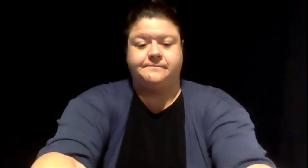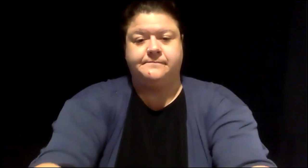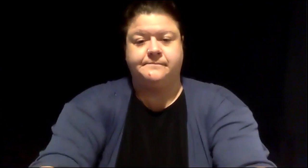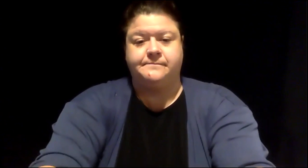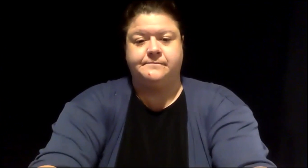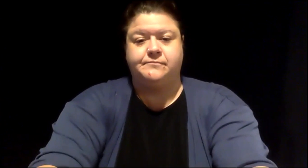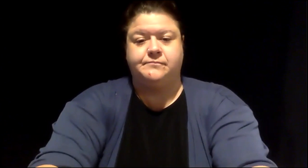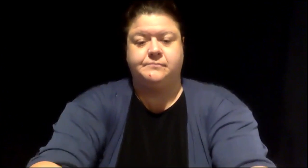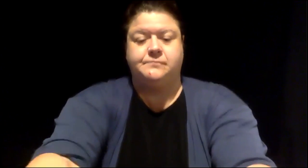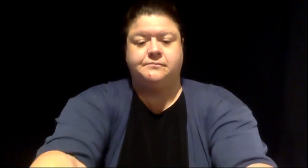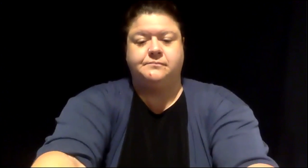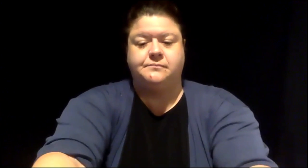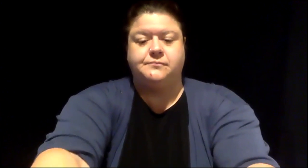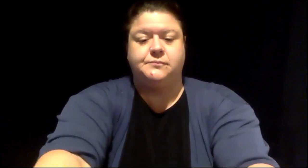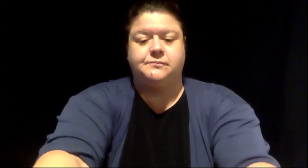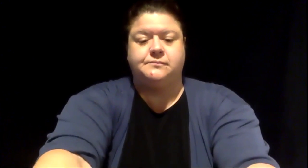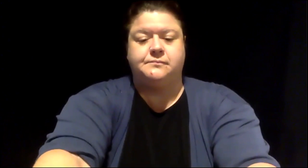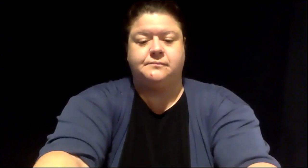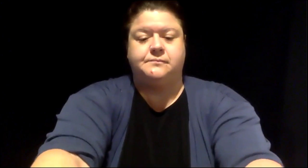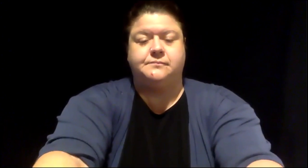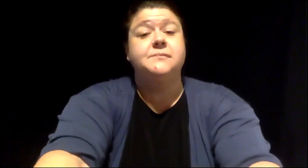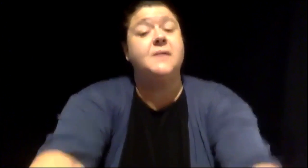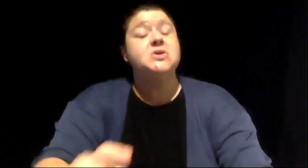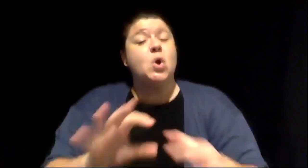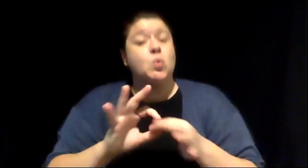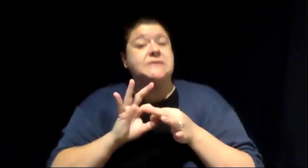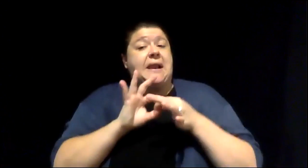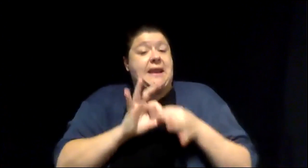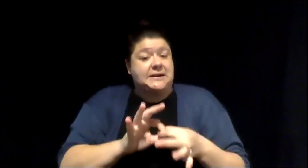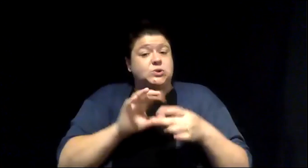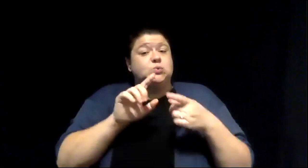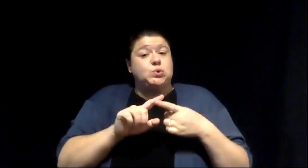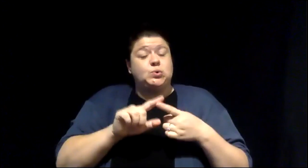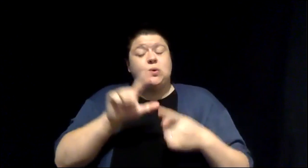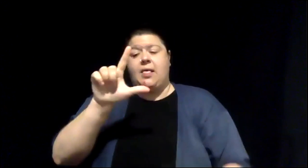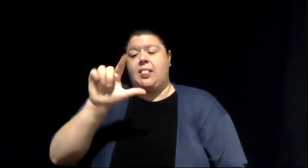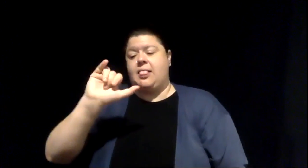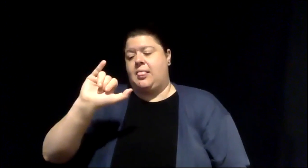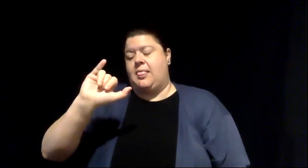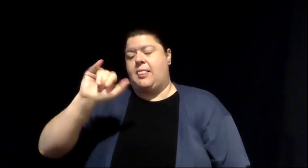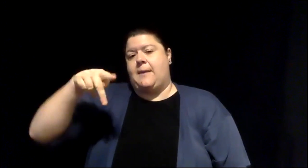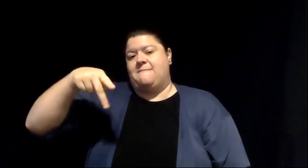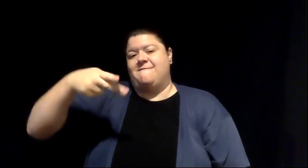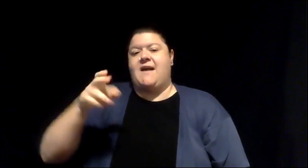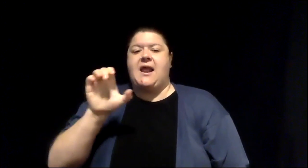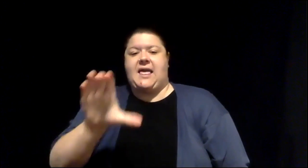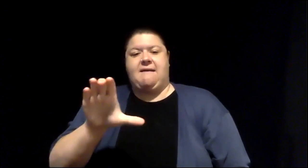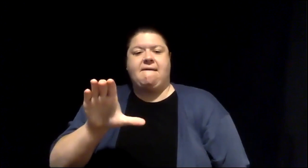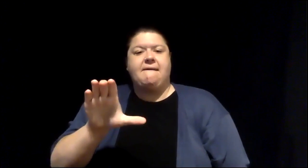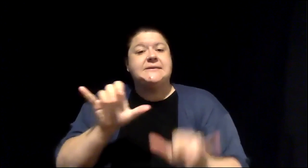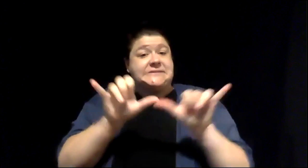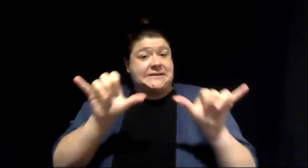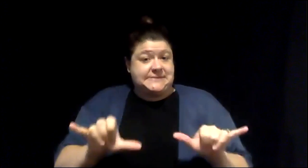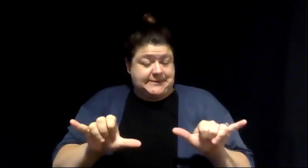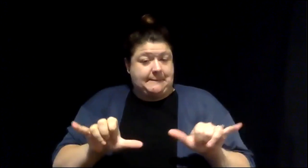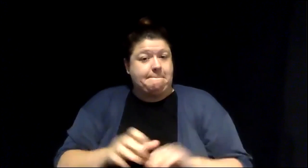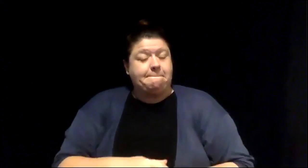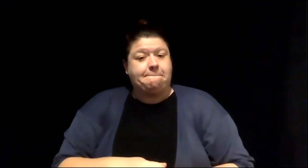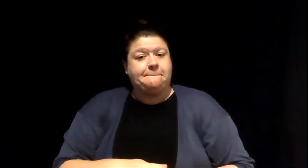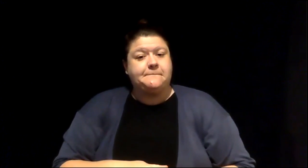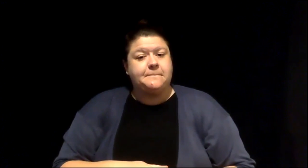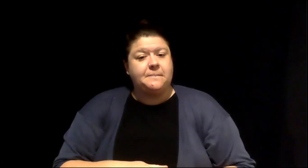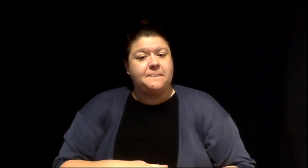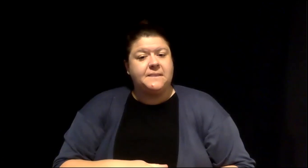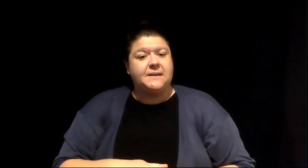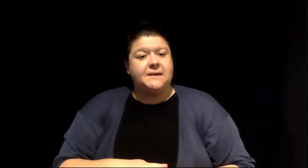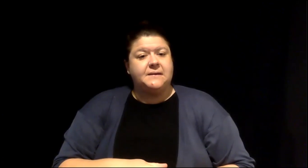relation to the lymphatic system. Okay, the other thing